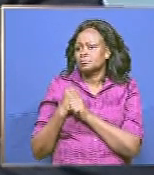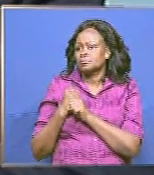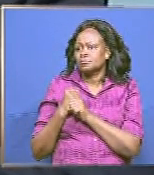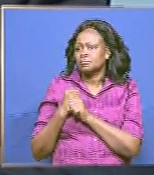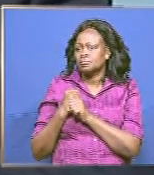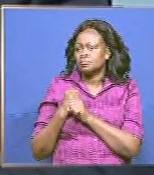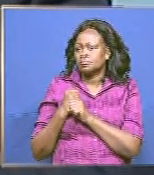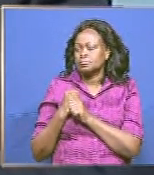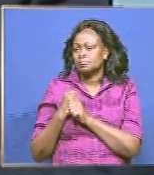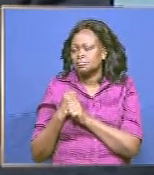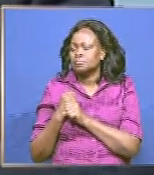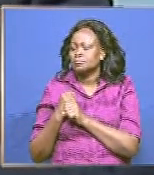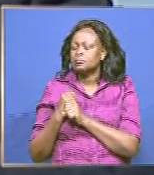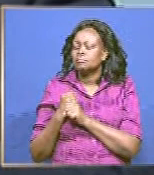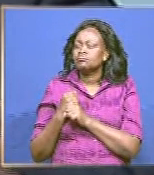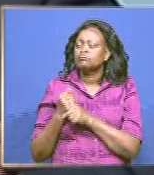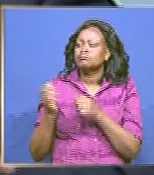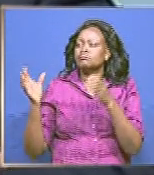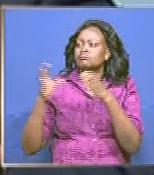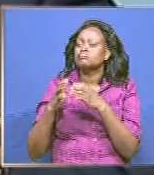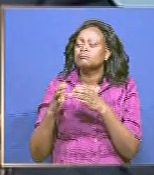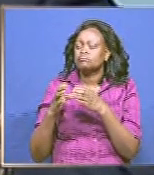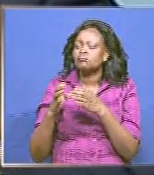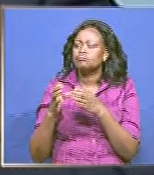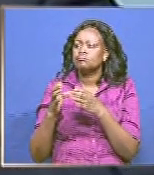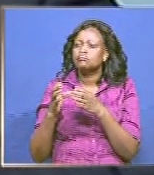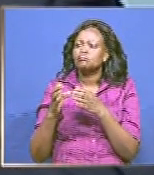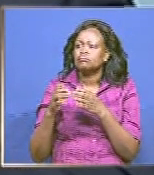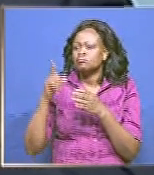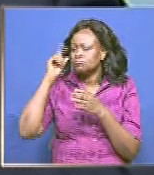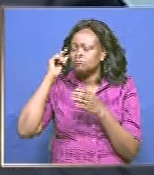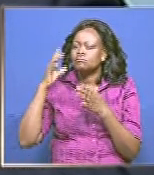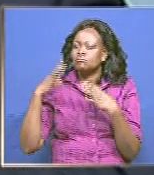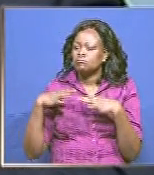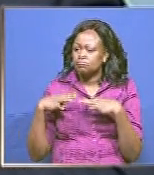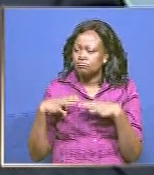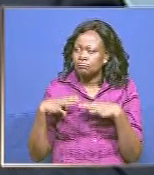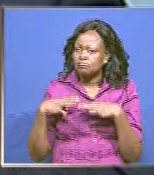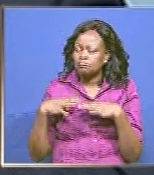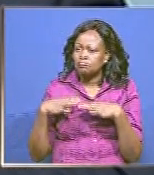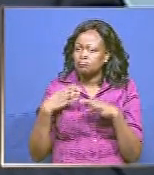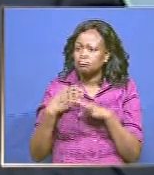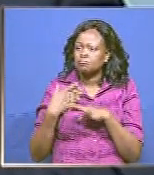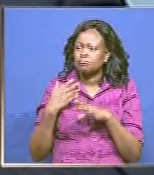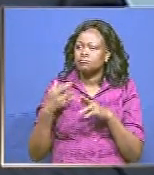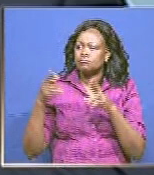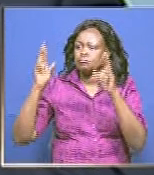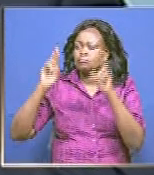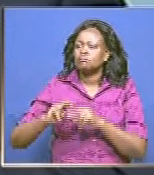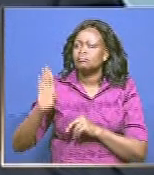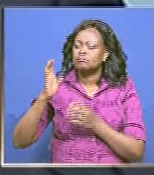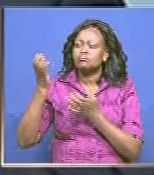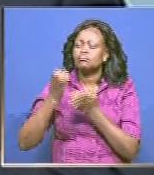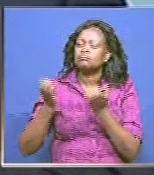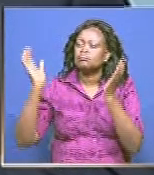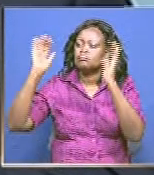Jumuiya County, it was a Pwani mm-hmm. Blue Economy Conference ahead of the International Blue Economy Conference that was done